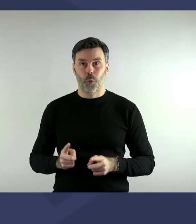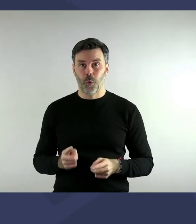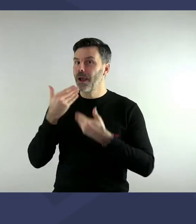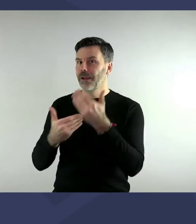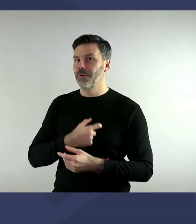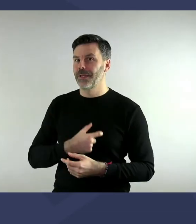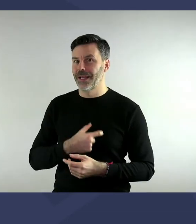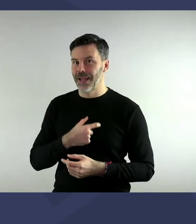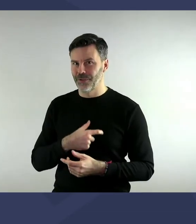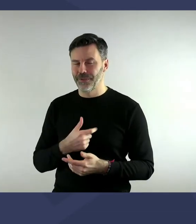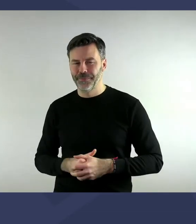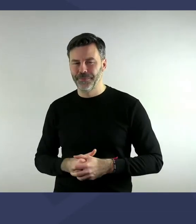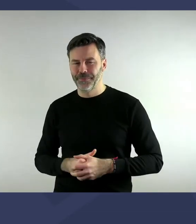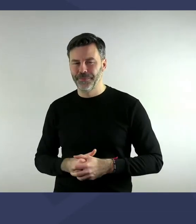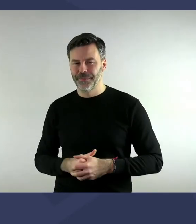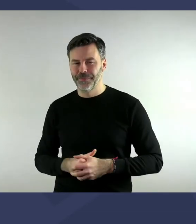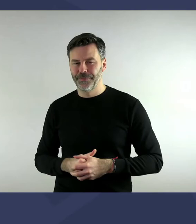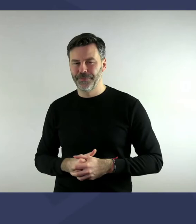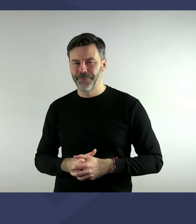so really